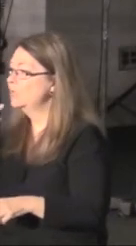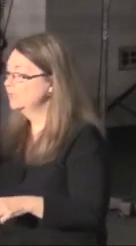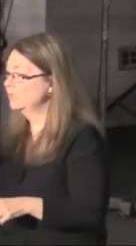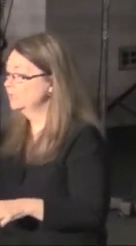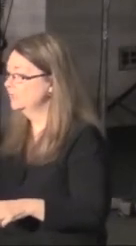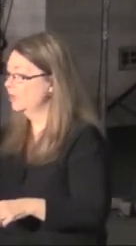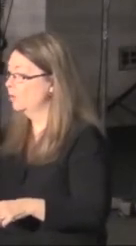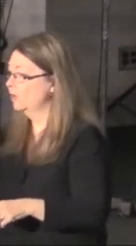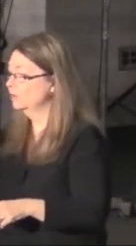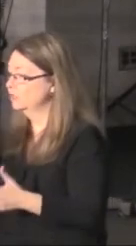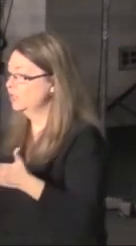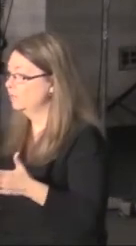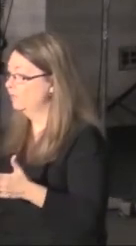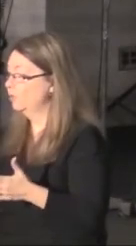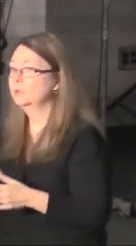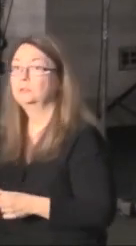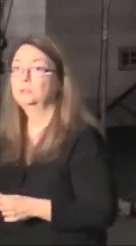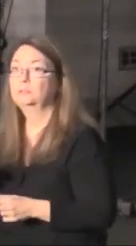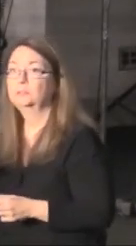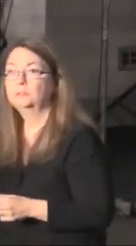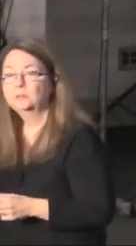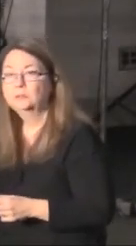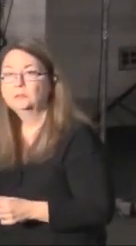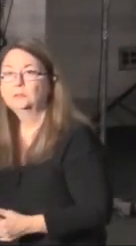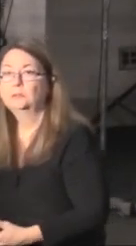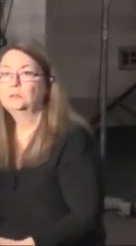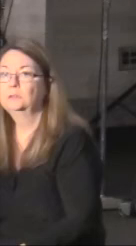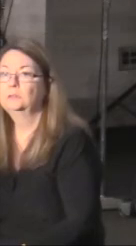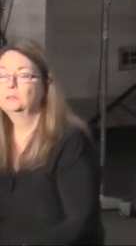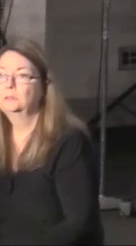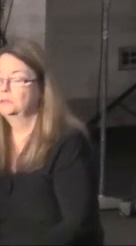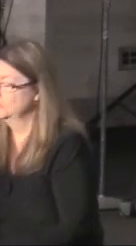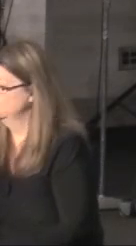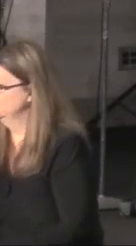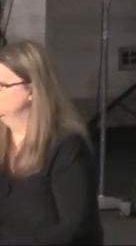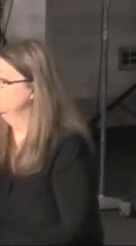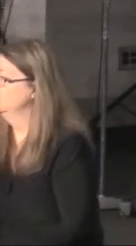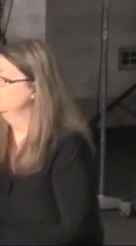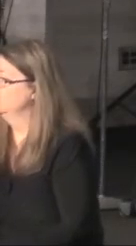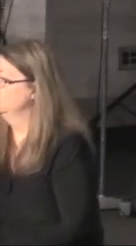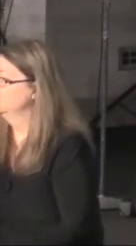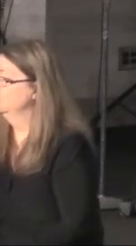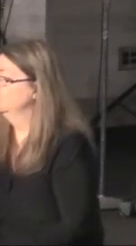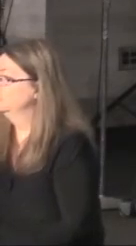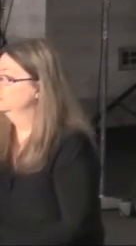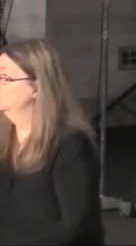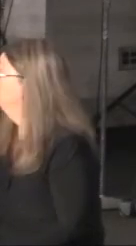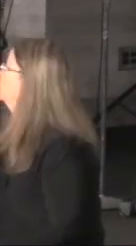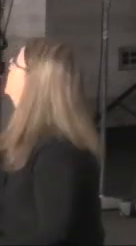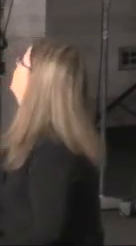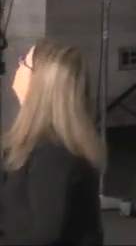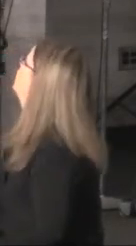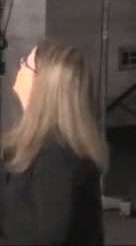4:7. We have this treasure in jars of clay. That's what we are, he says. We are fragile jars of clay to show the surpassing power